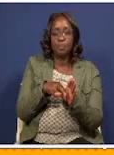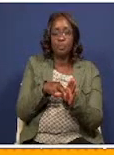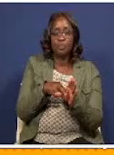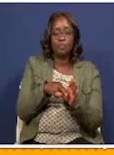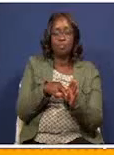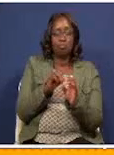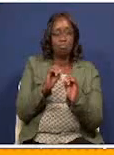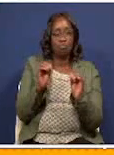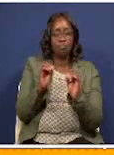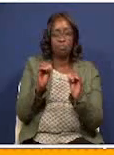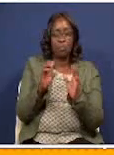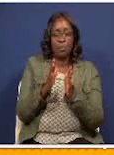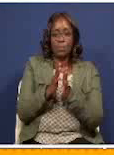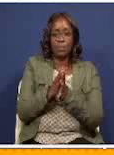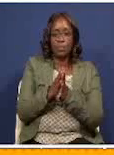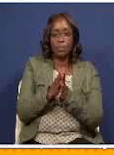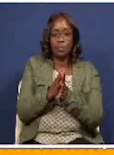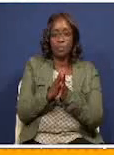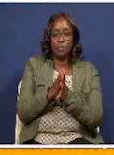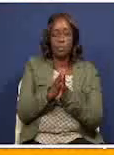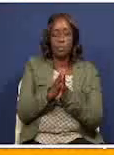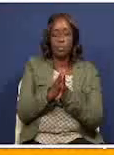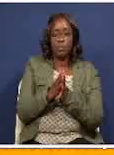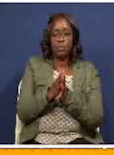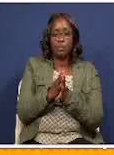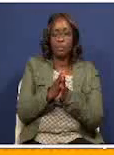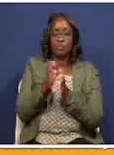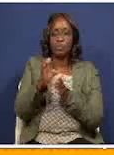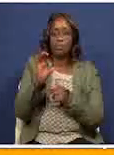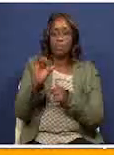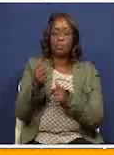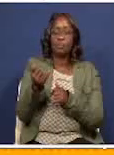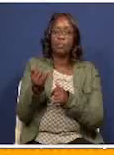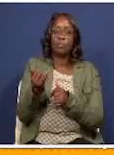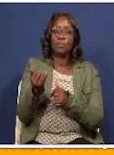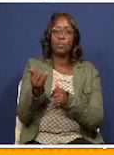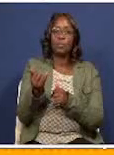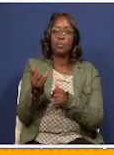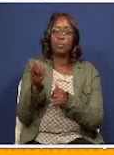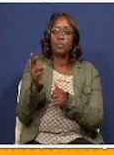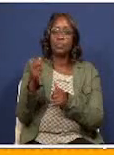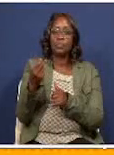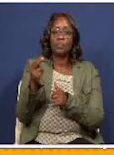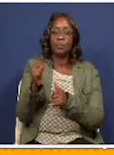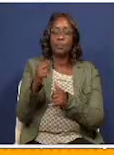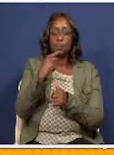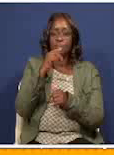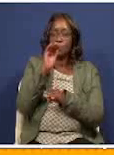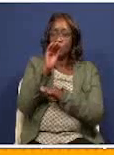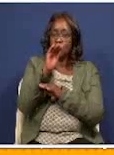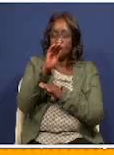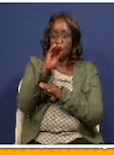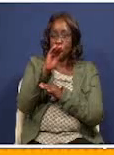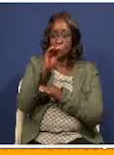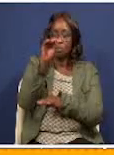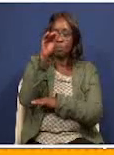join. Naye mugambi dhania munene ande ni andiguru wa Kenya urano we atungeretie koti ya Supreme Court Martha Koome akiuria kithira ka koti